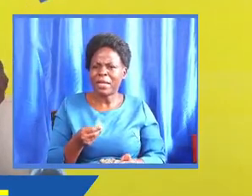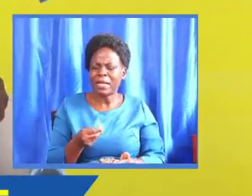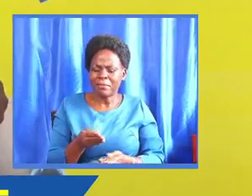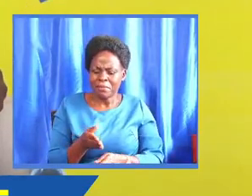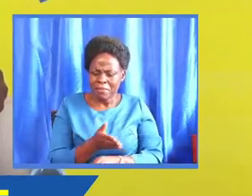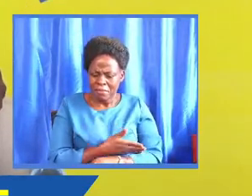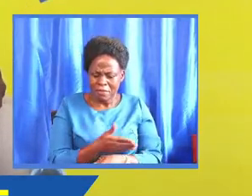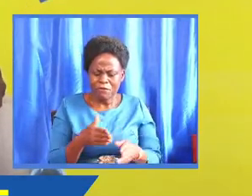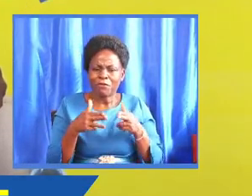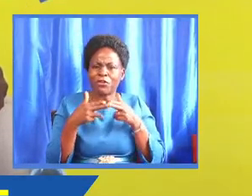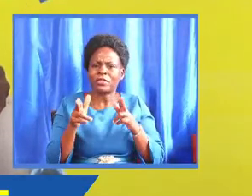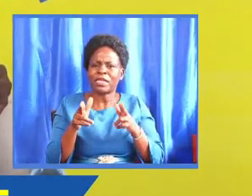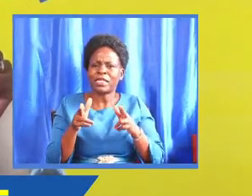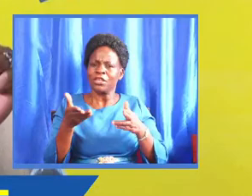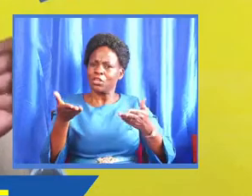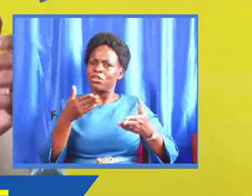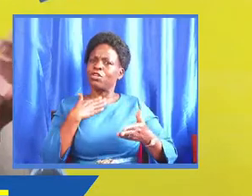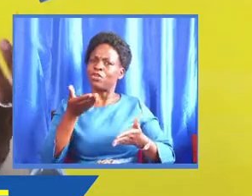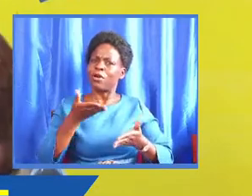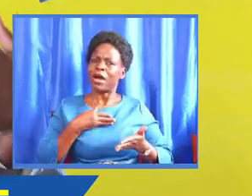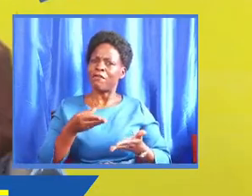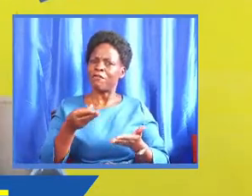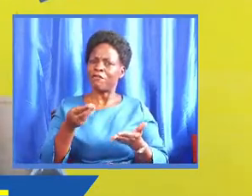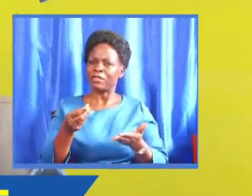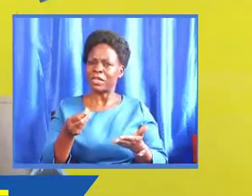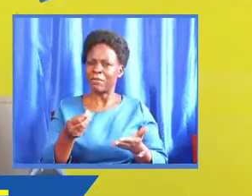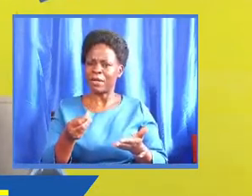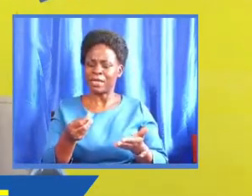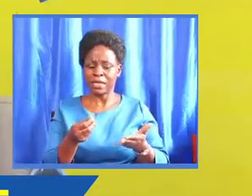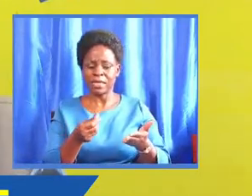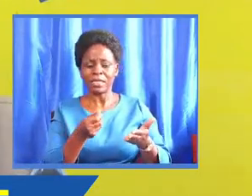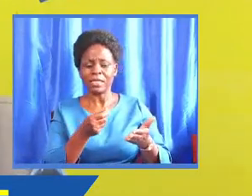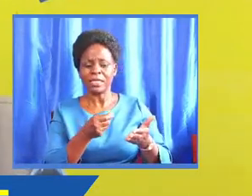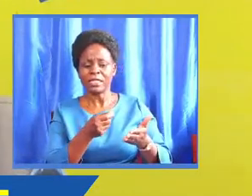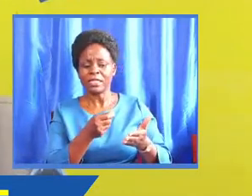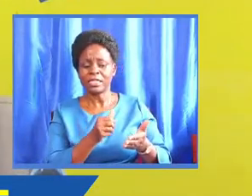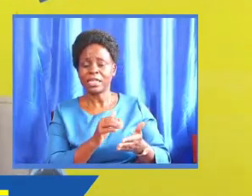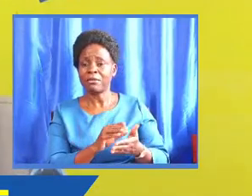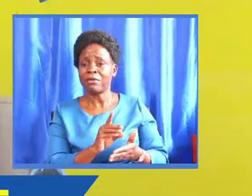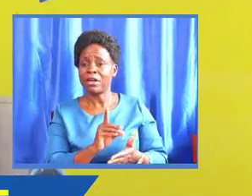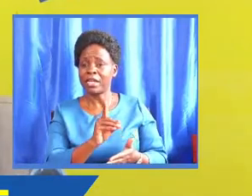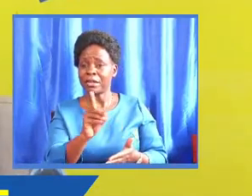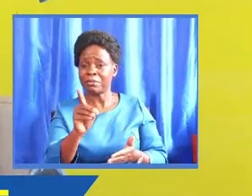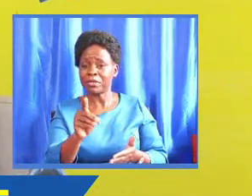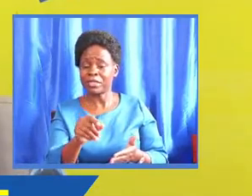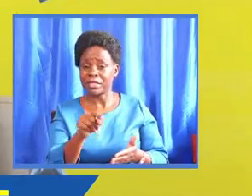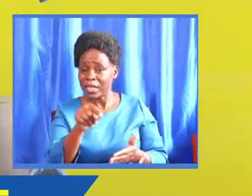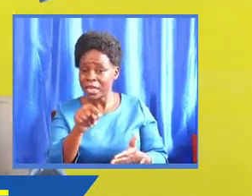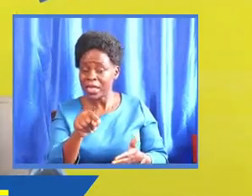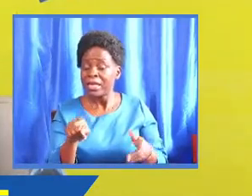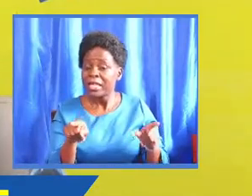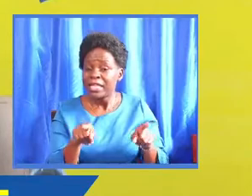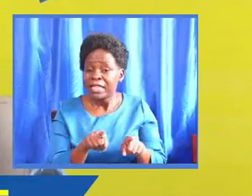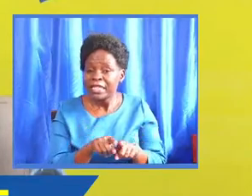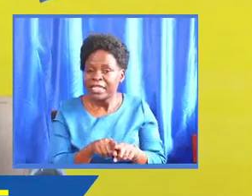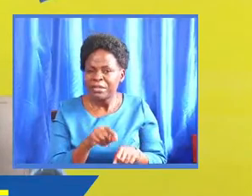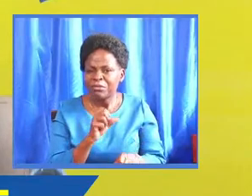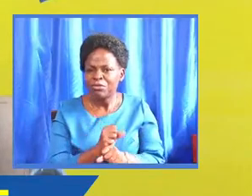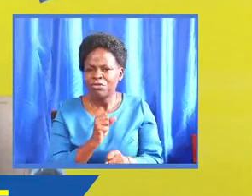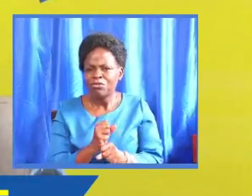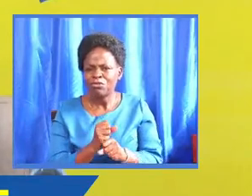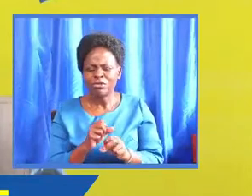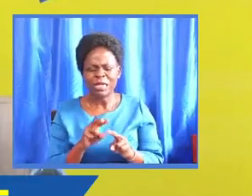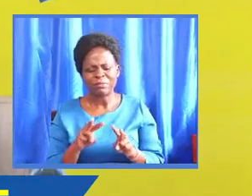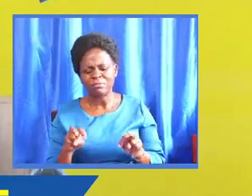start. You need to have some money, one, for the down payment to get that debt, and two, to do some